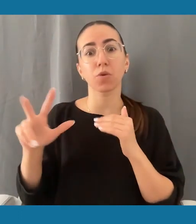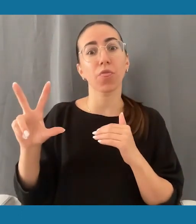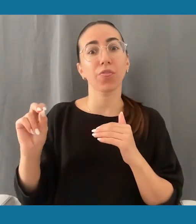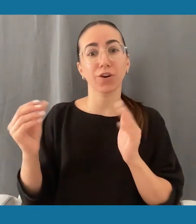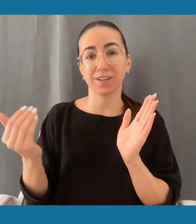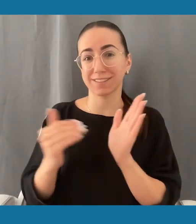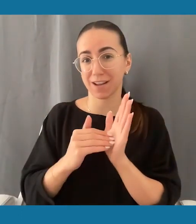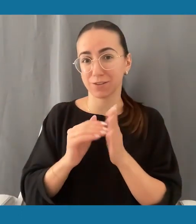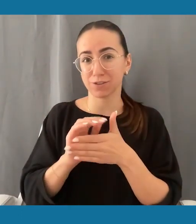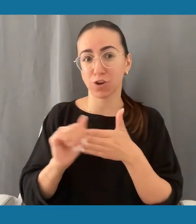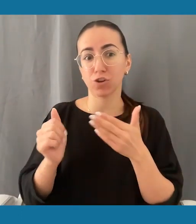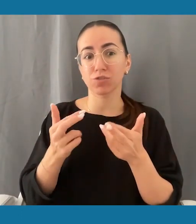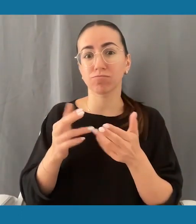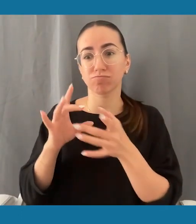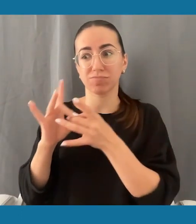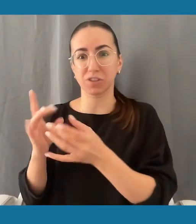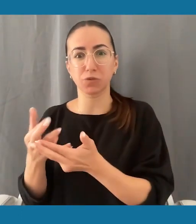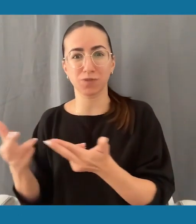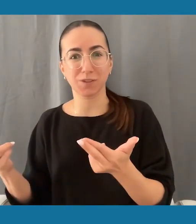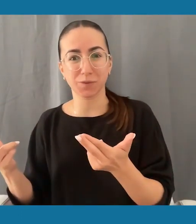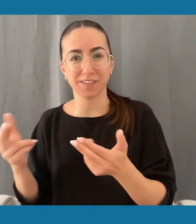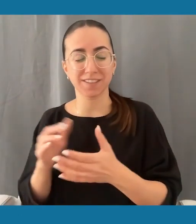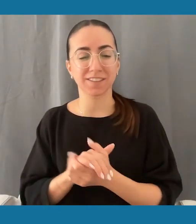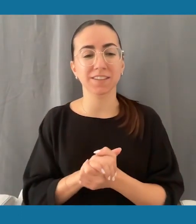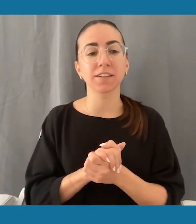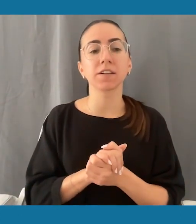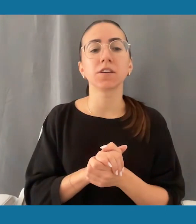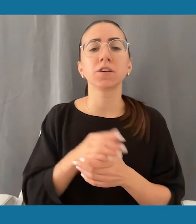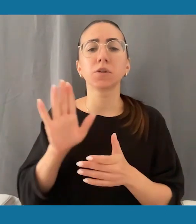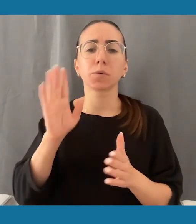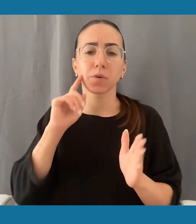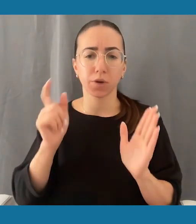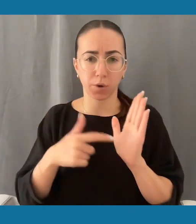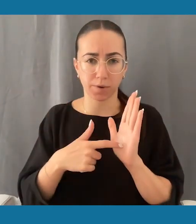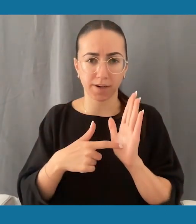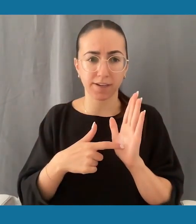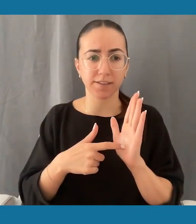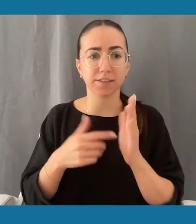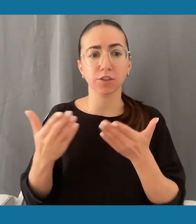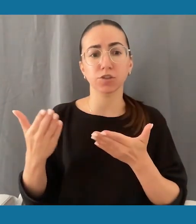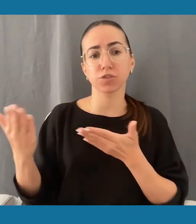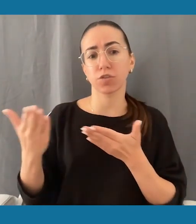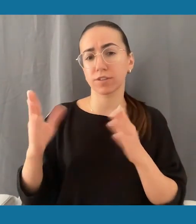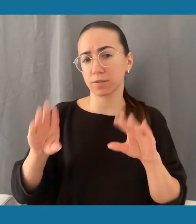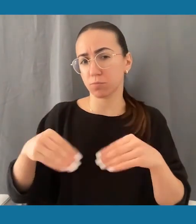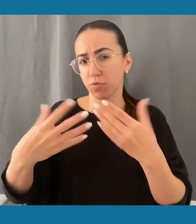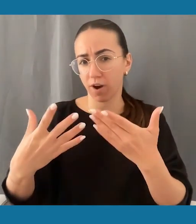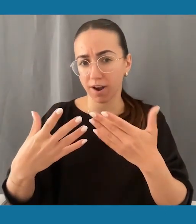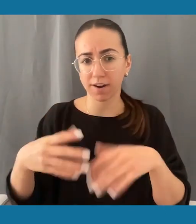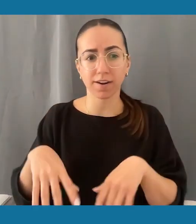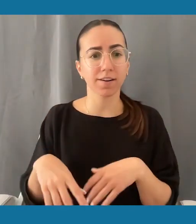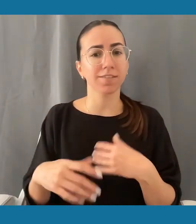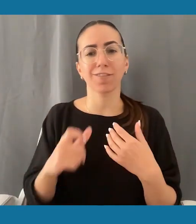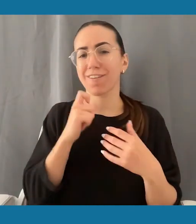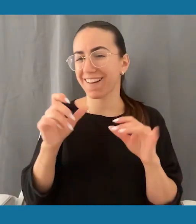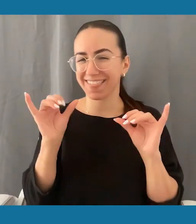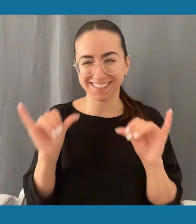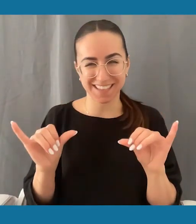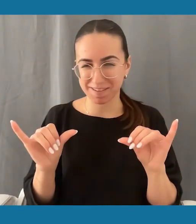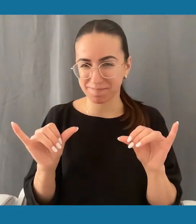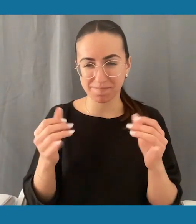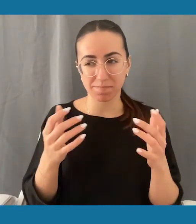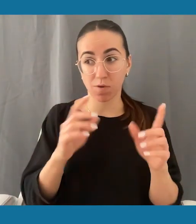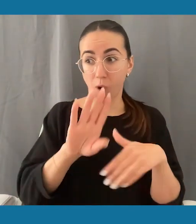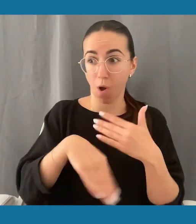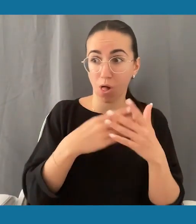in resources. You will also notice that the services that are offered are not the same from state to